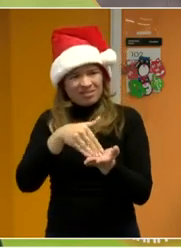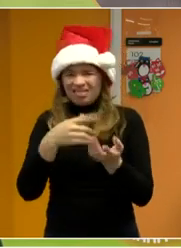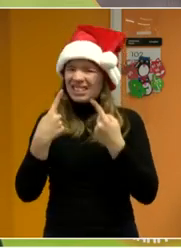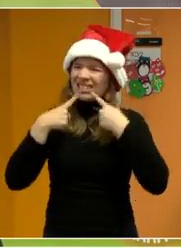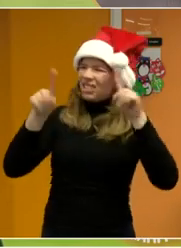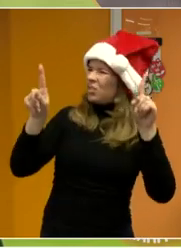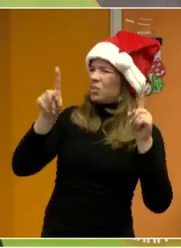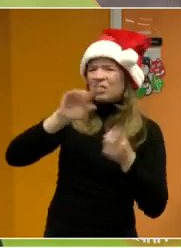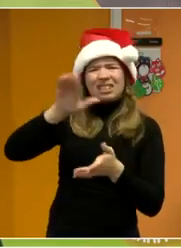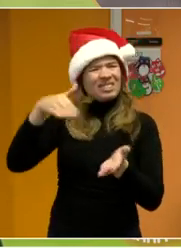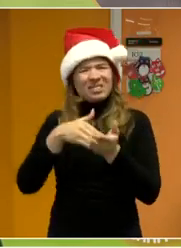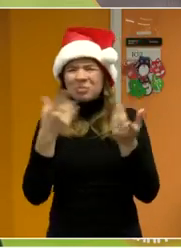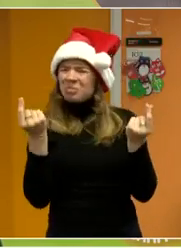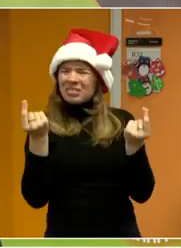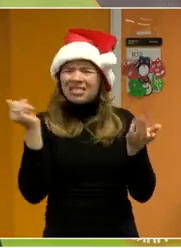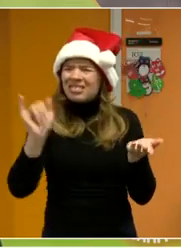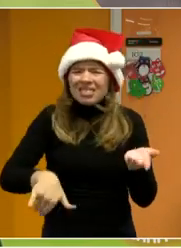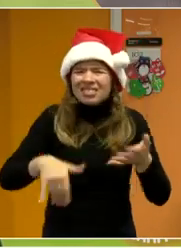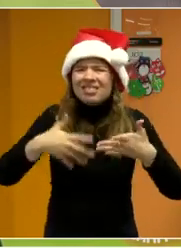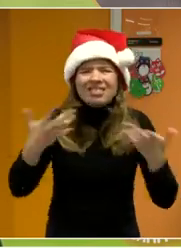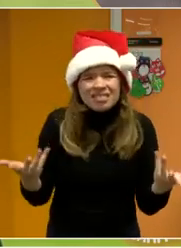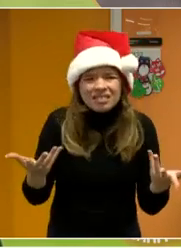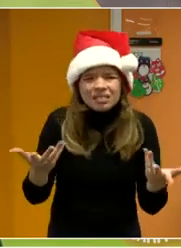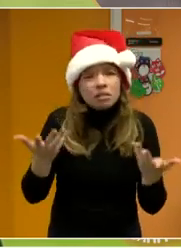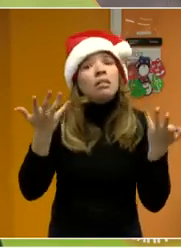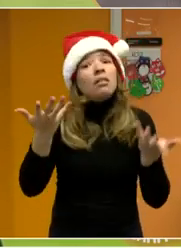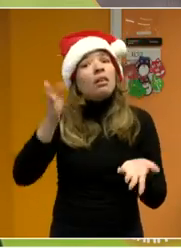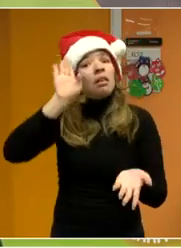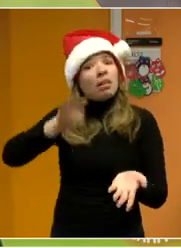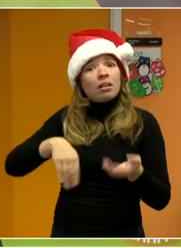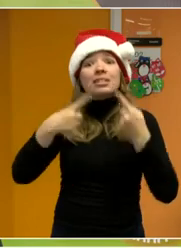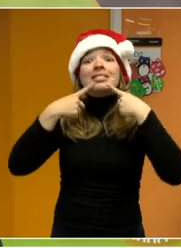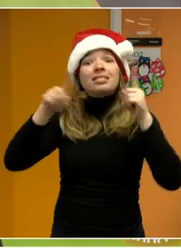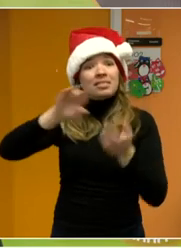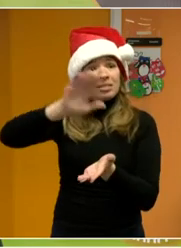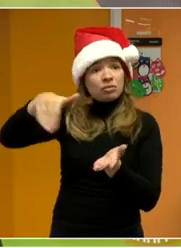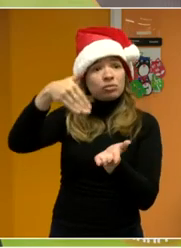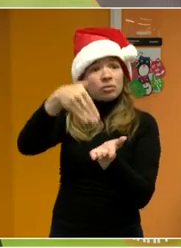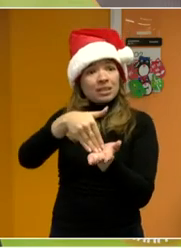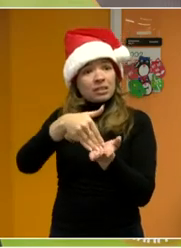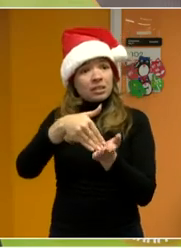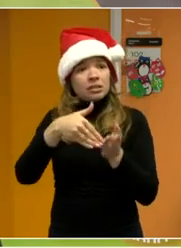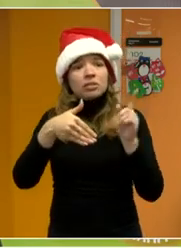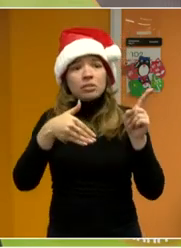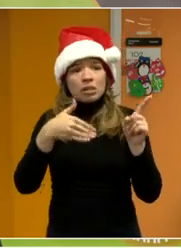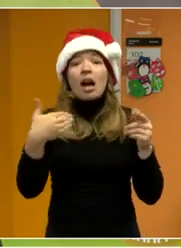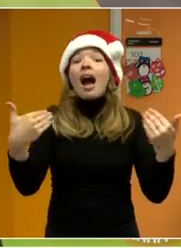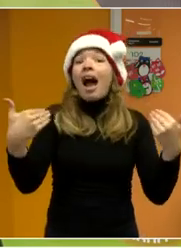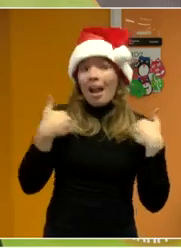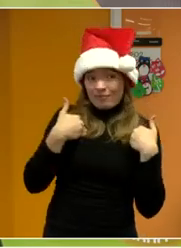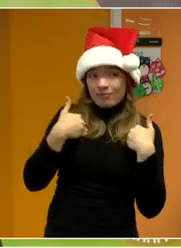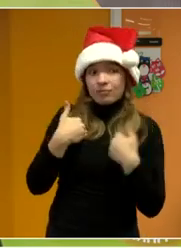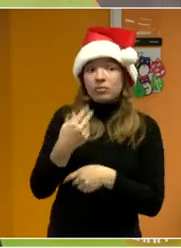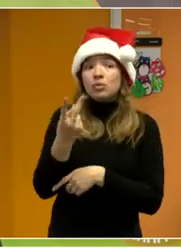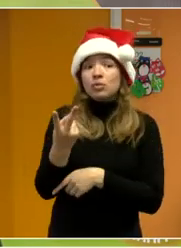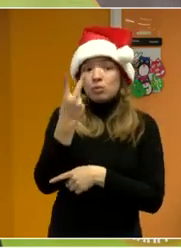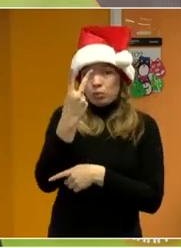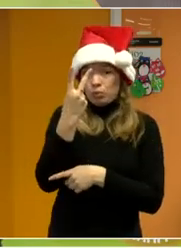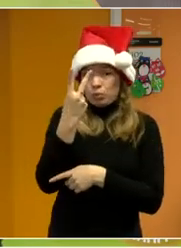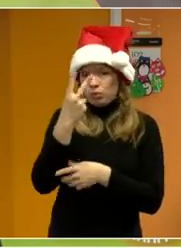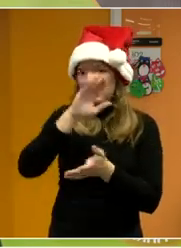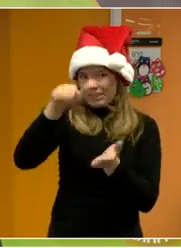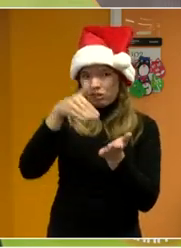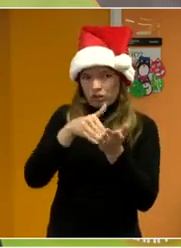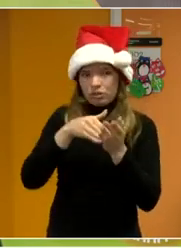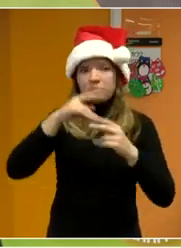Mayor Bowser? These are places. How many do we have? We have 2 achievement centers in the